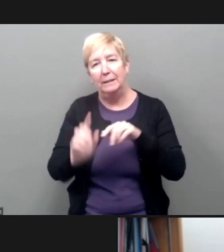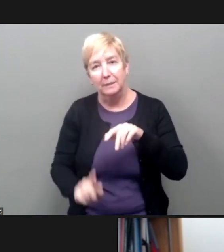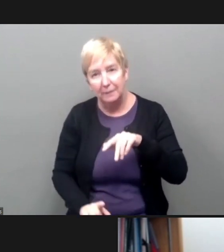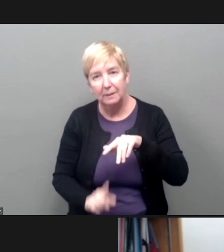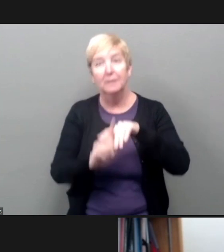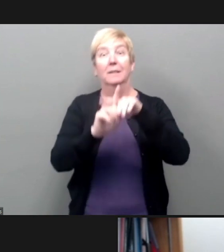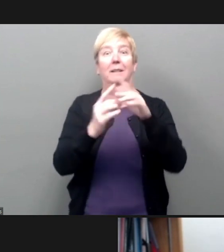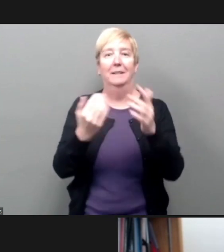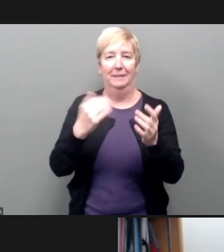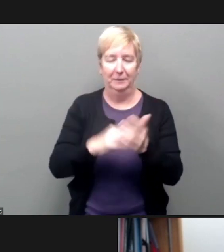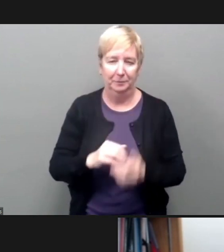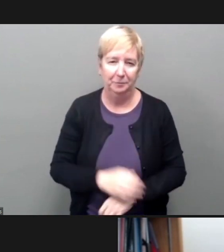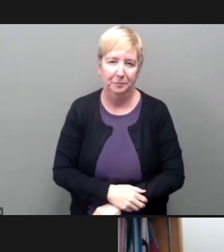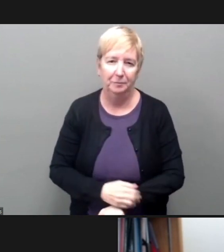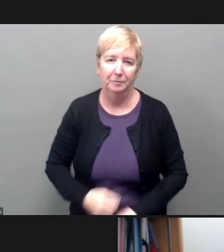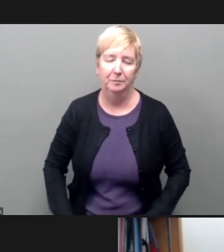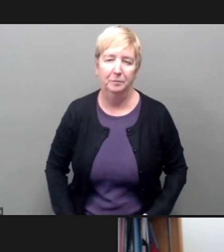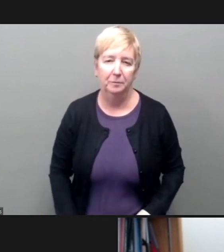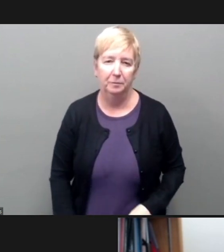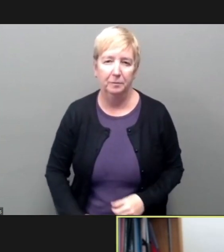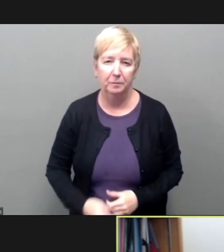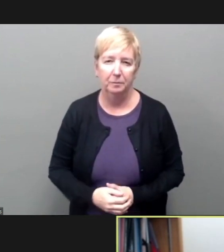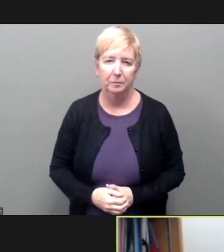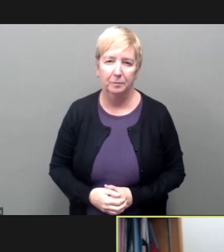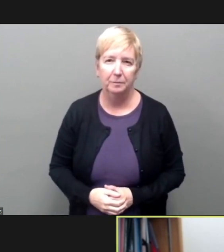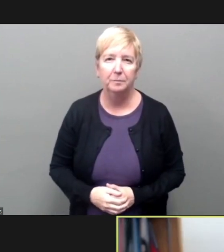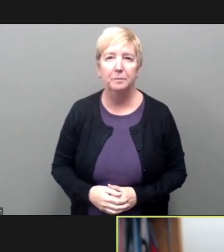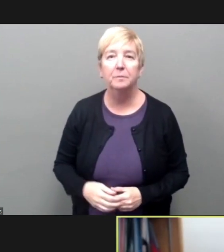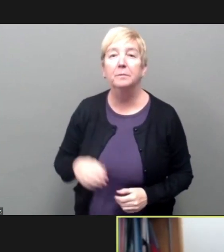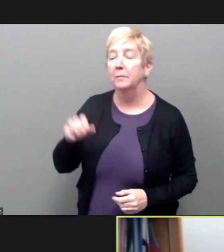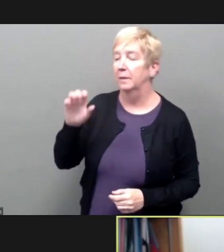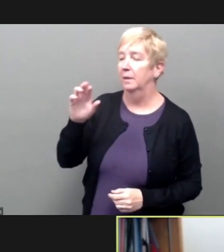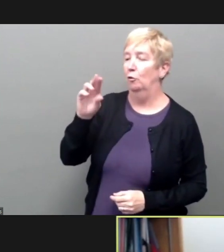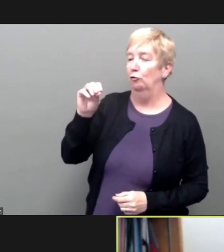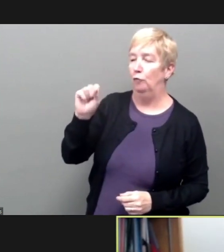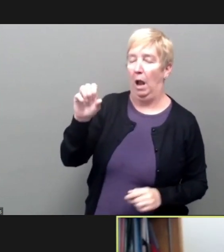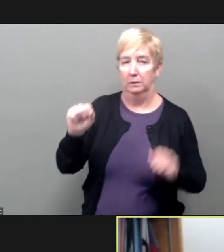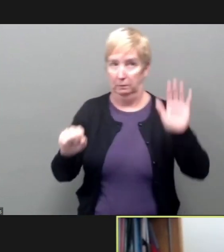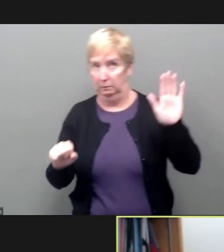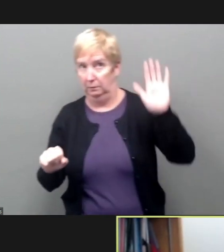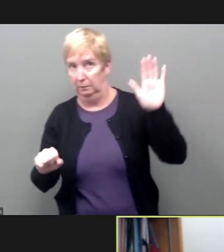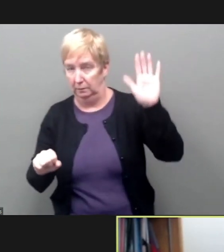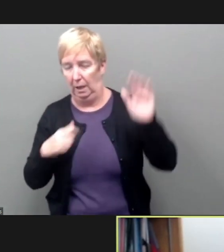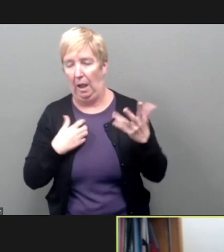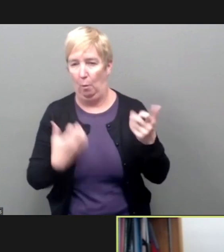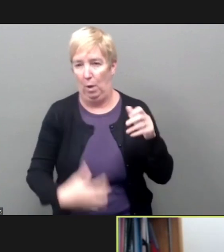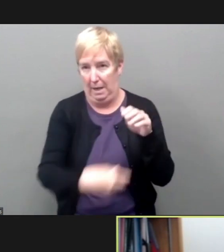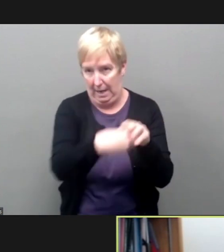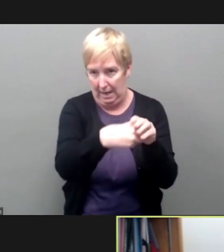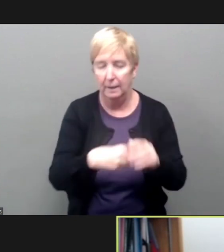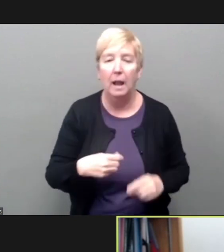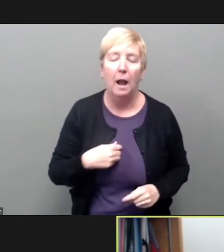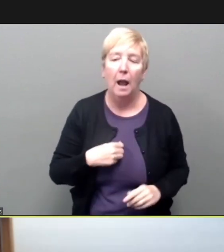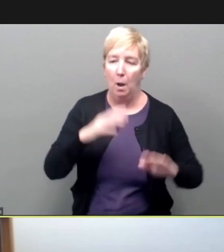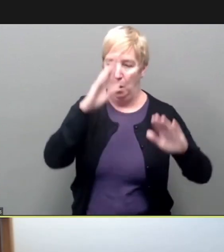give the press a chance to. Oh, sorry, go ahead. I was just gonna add to that as well, is that say I hope that